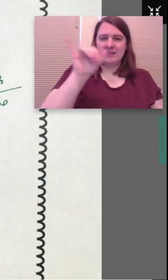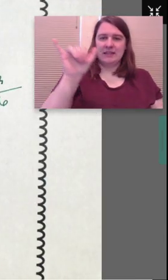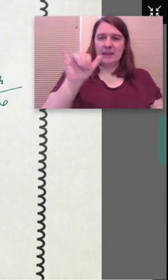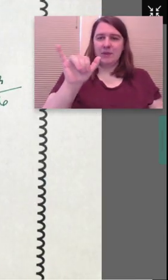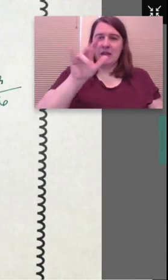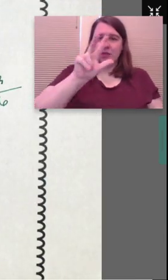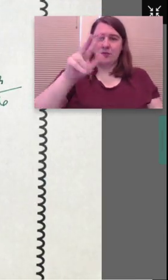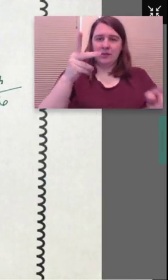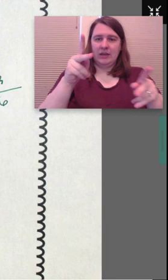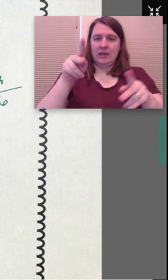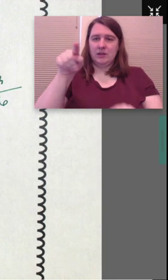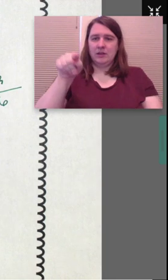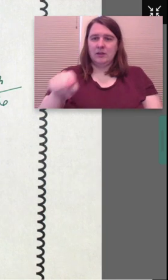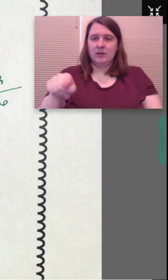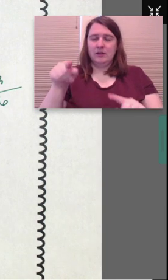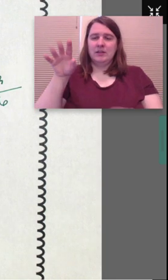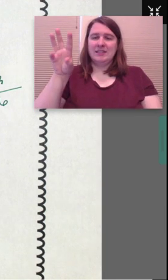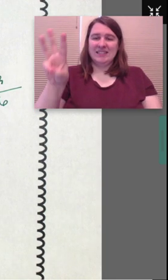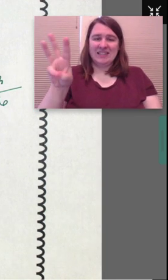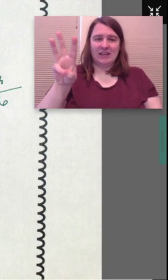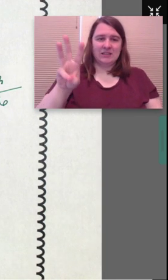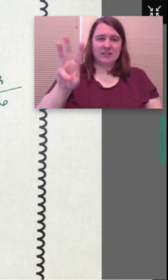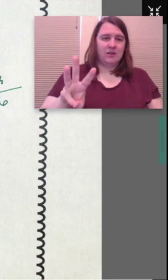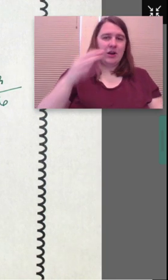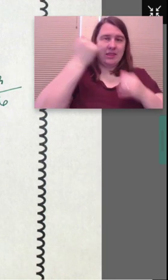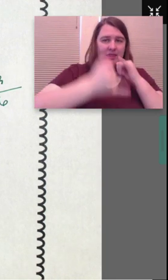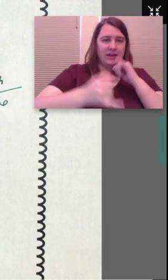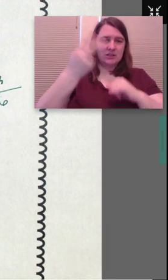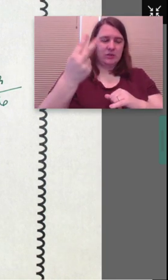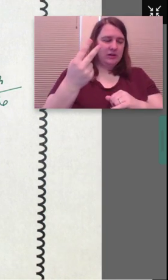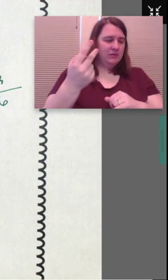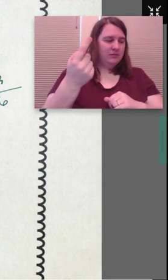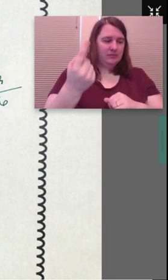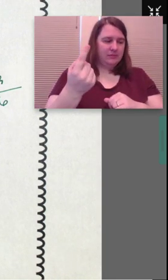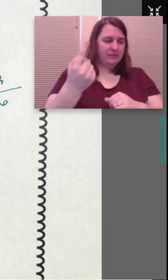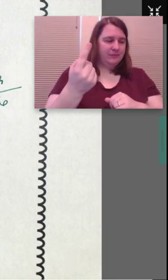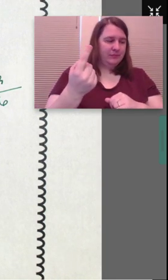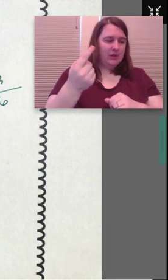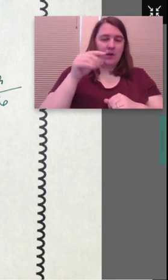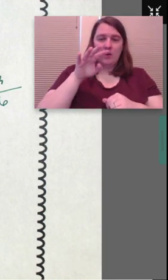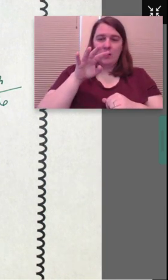Okay, it's the same again, 3 to 6. All right, last one.